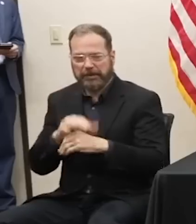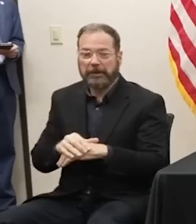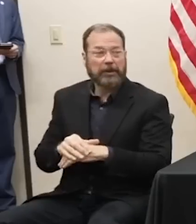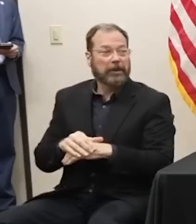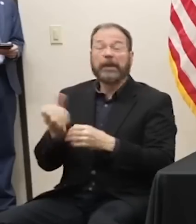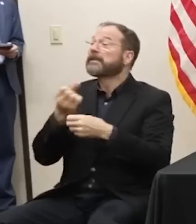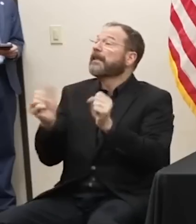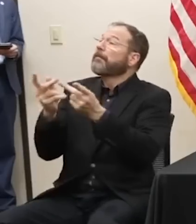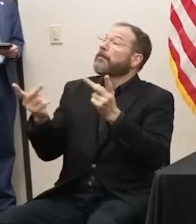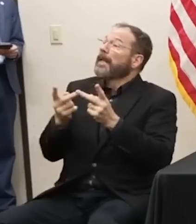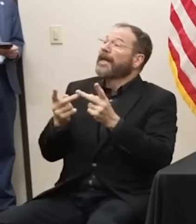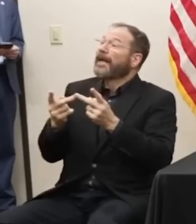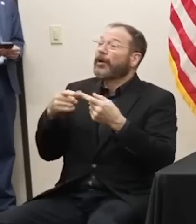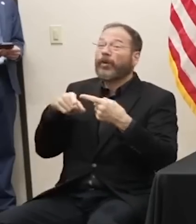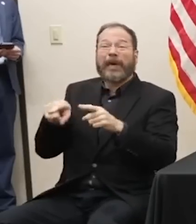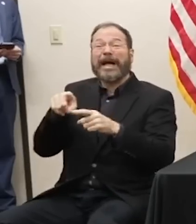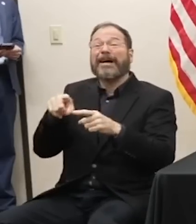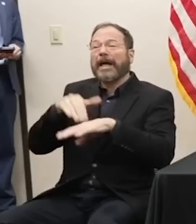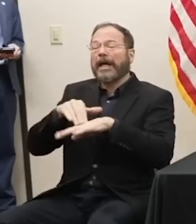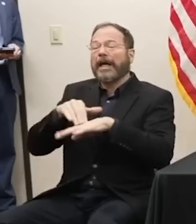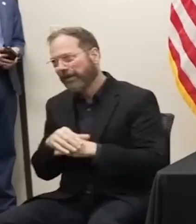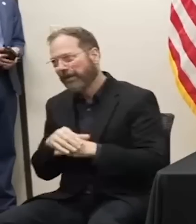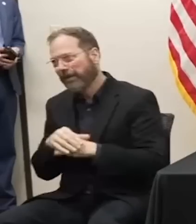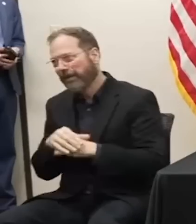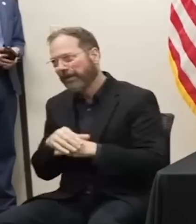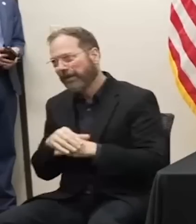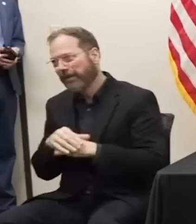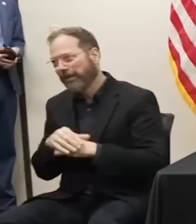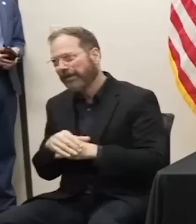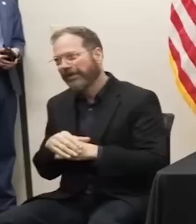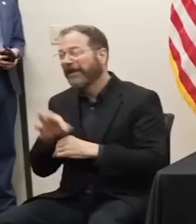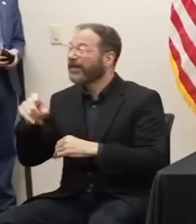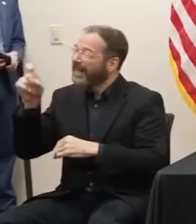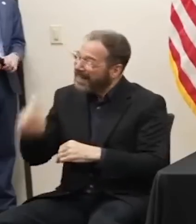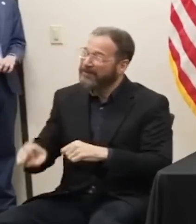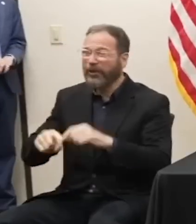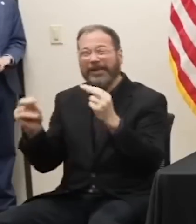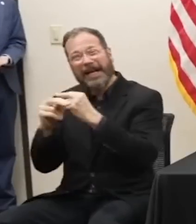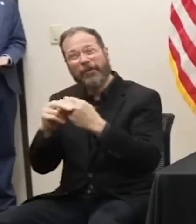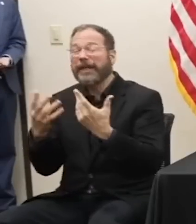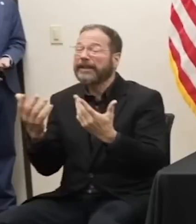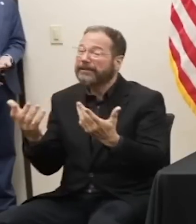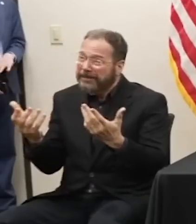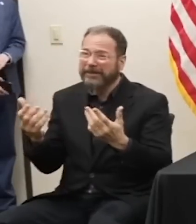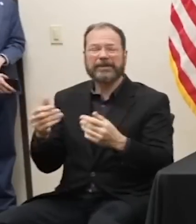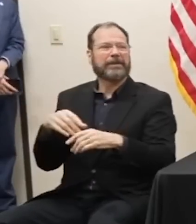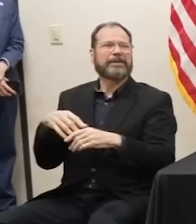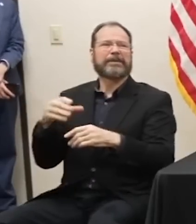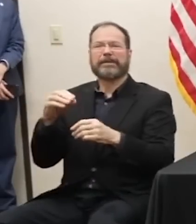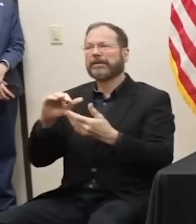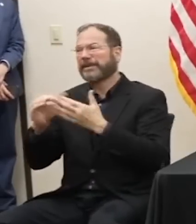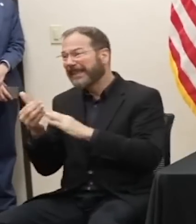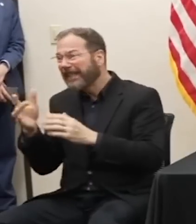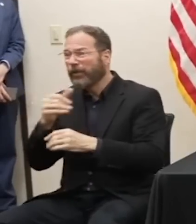to be if you're in the impacted area is to be at home. If you must get on the highways, the roadways, it doesn't matter where it is, in city,